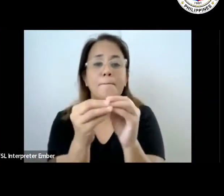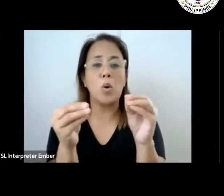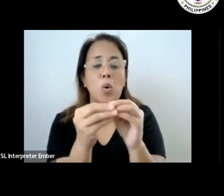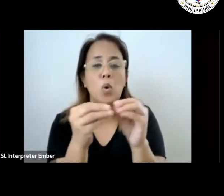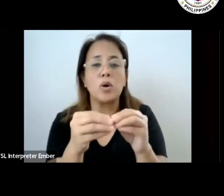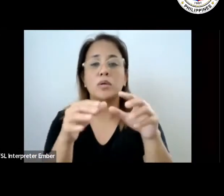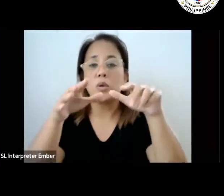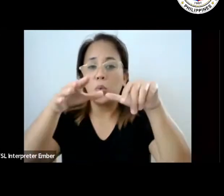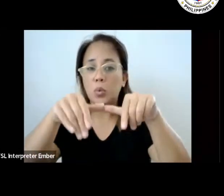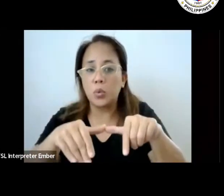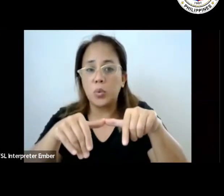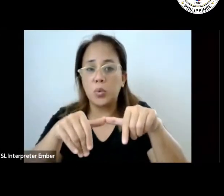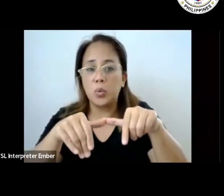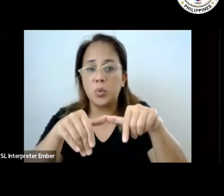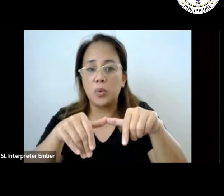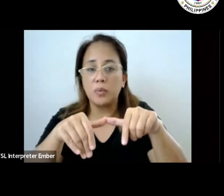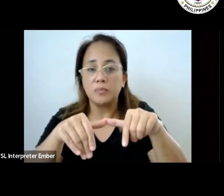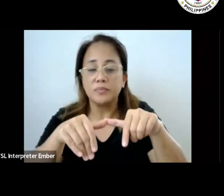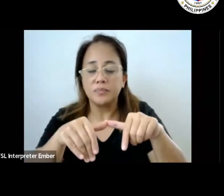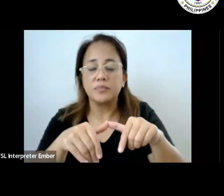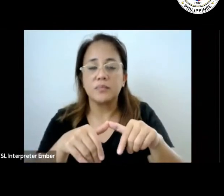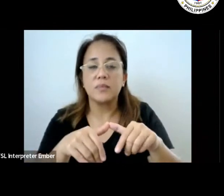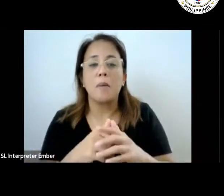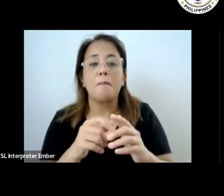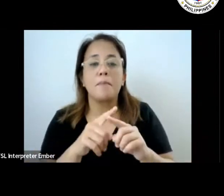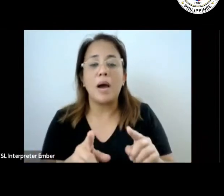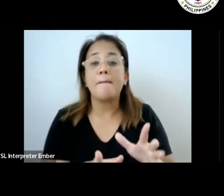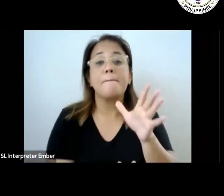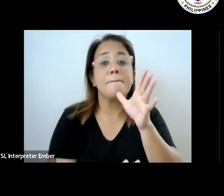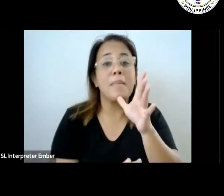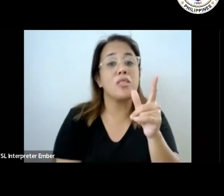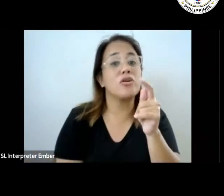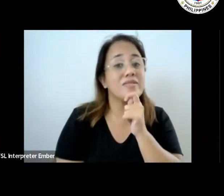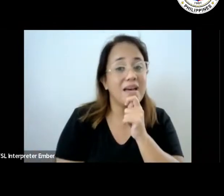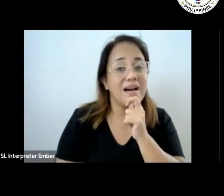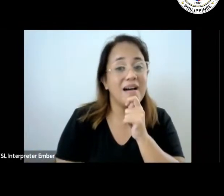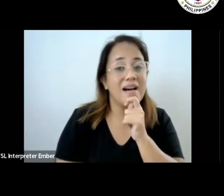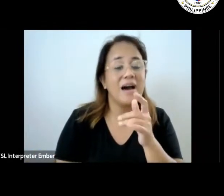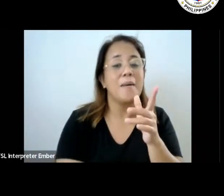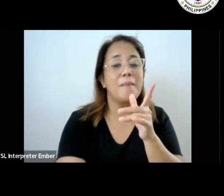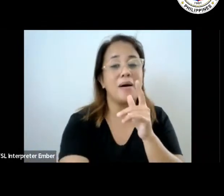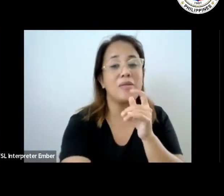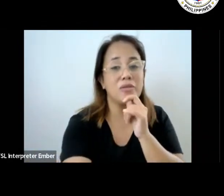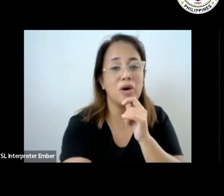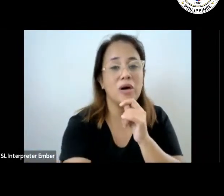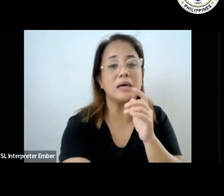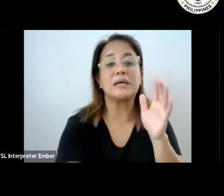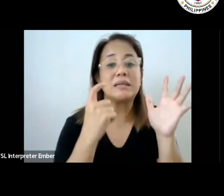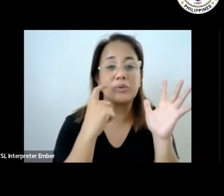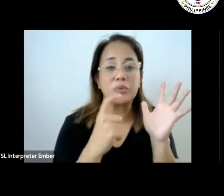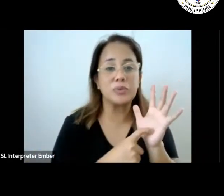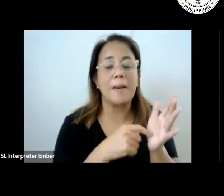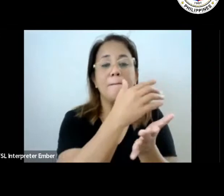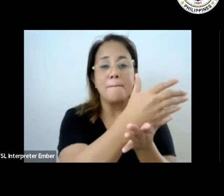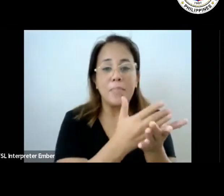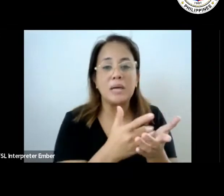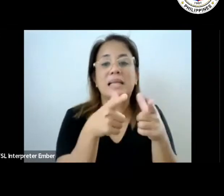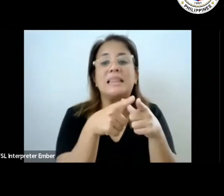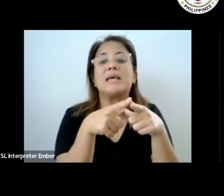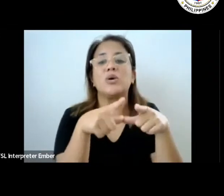disability of dimensions, while mother tongue, mother language recognition is part of the